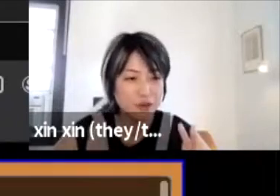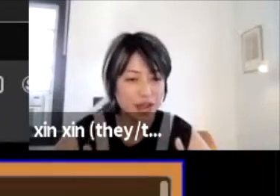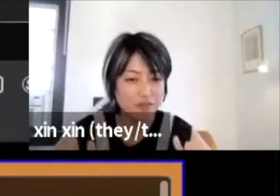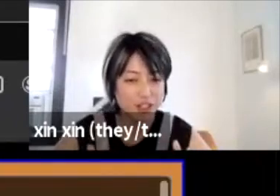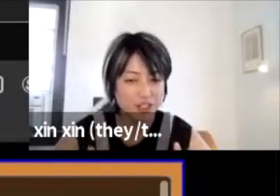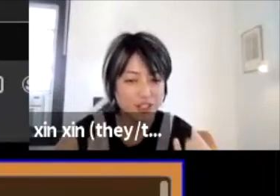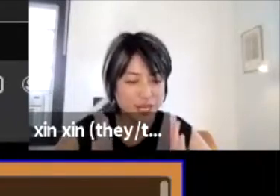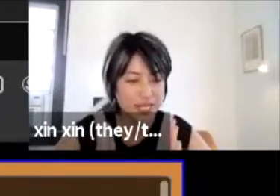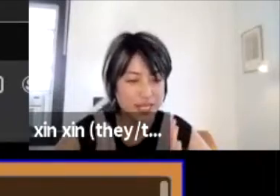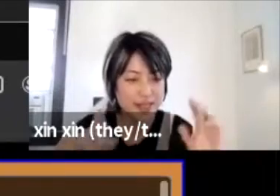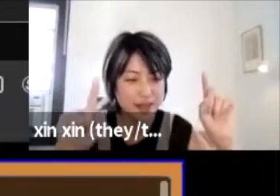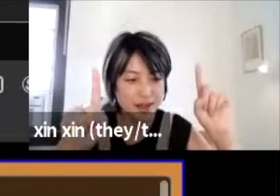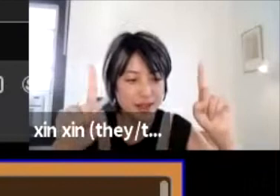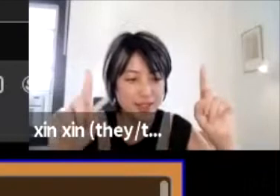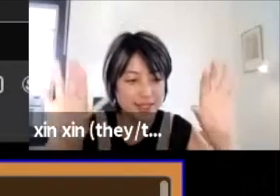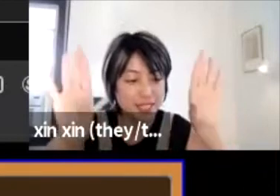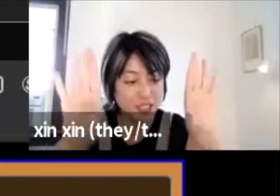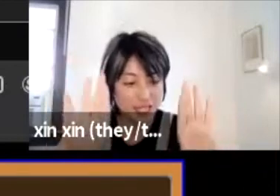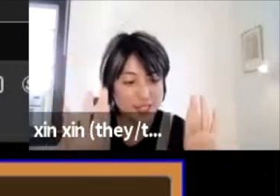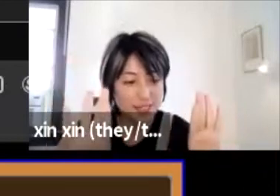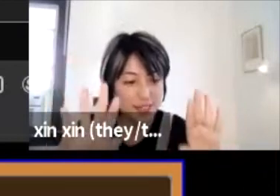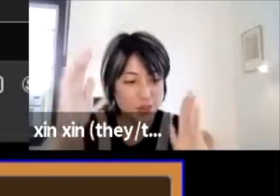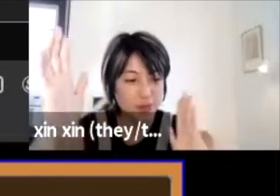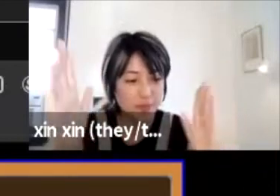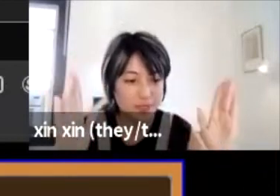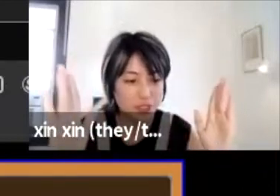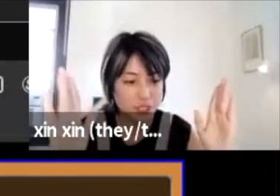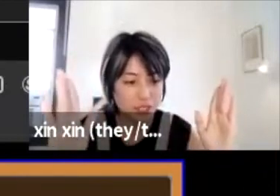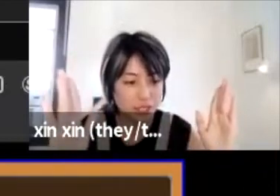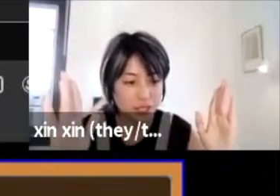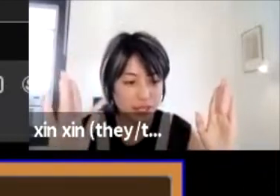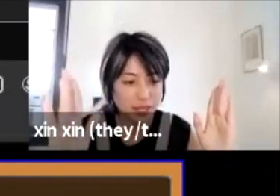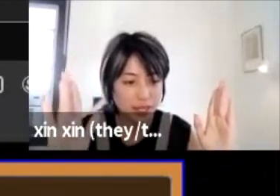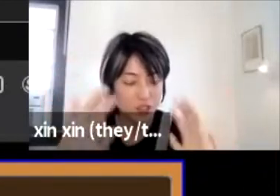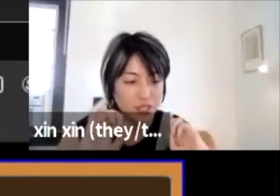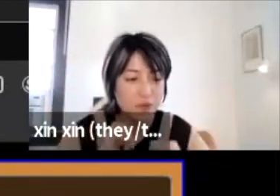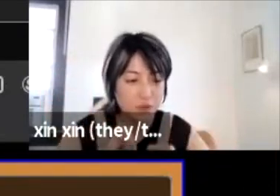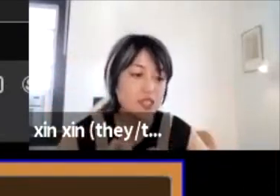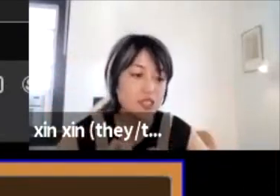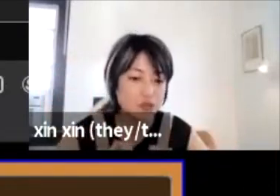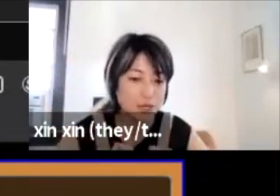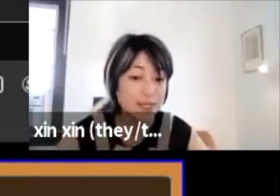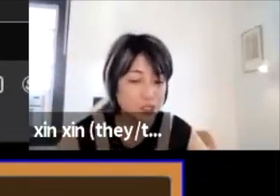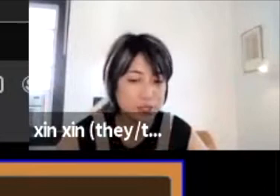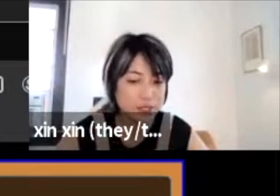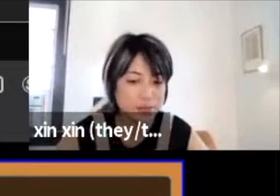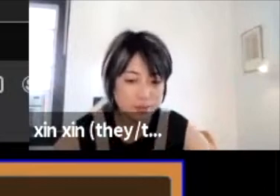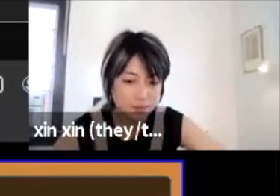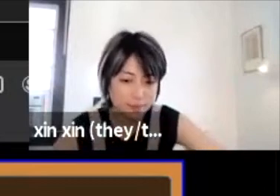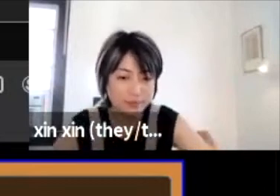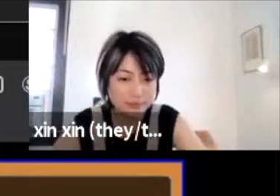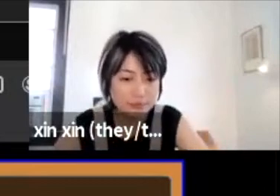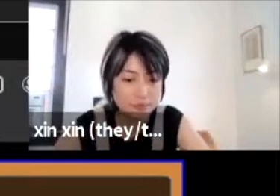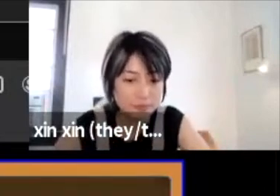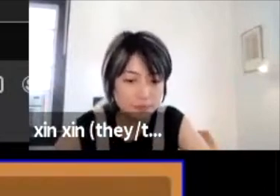neighbor your avatar so that it's like adjacent to the message, and just type your message right next to it.